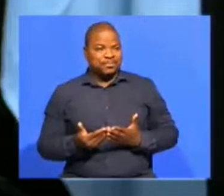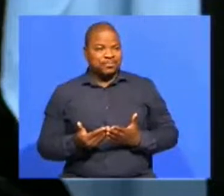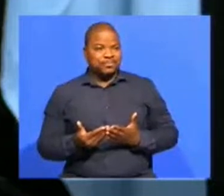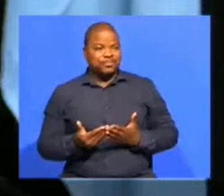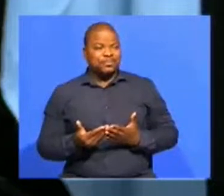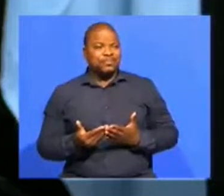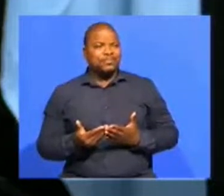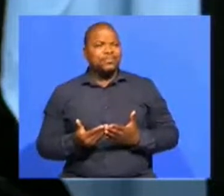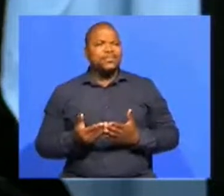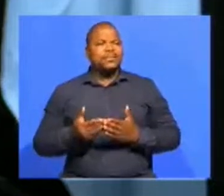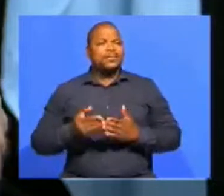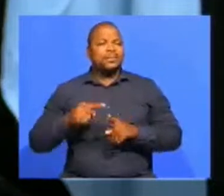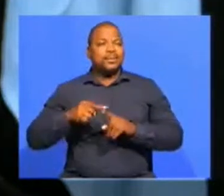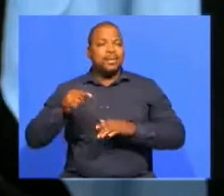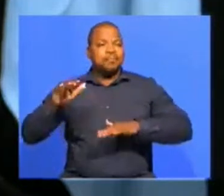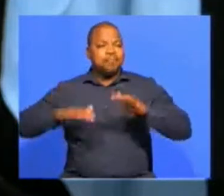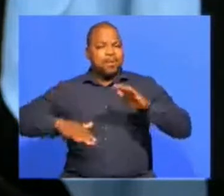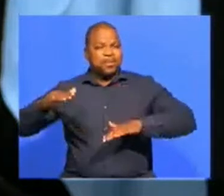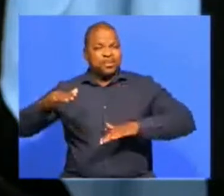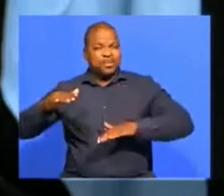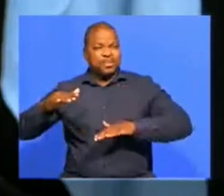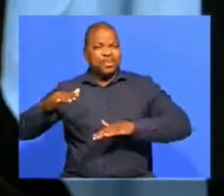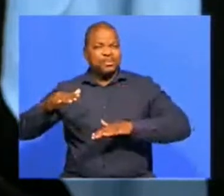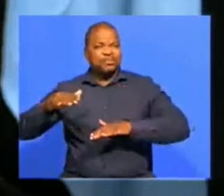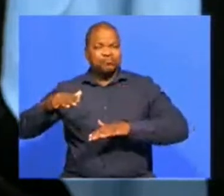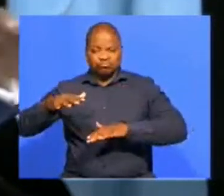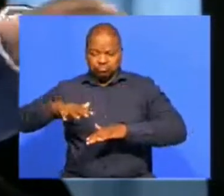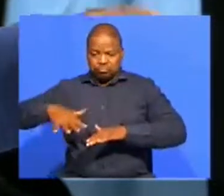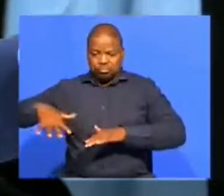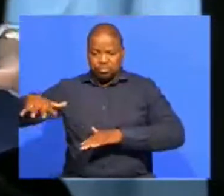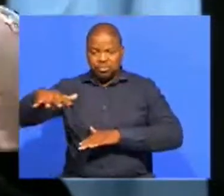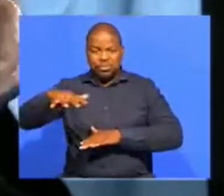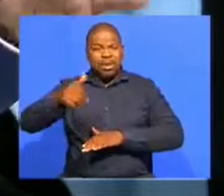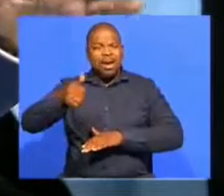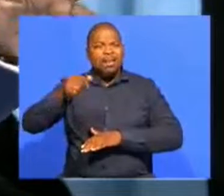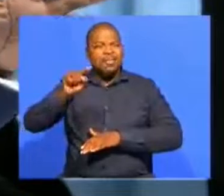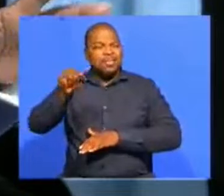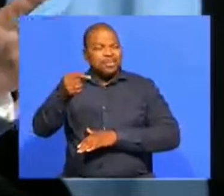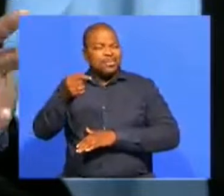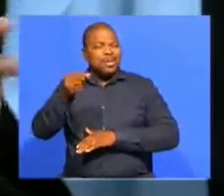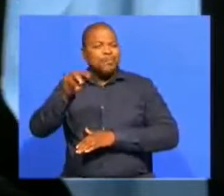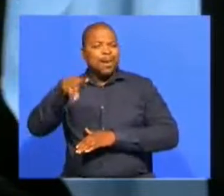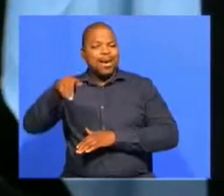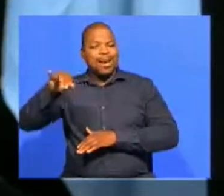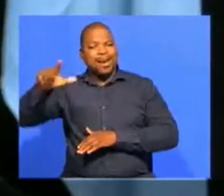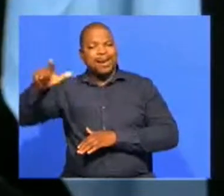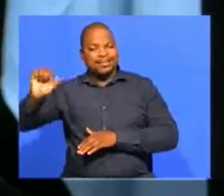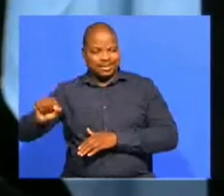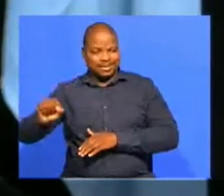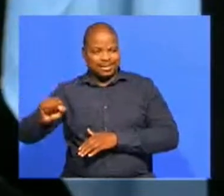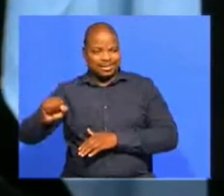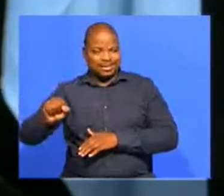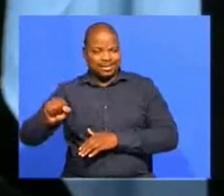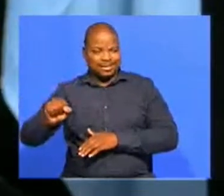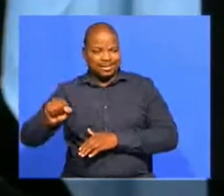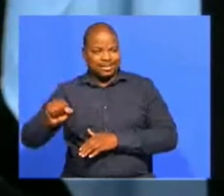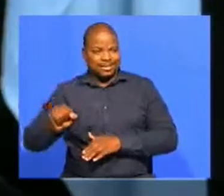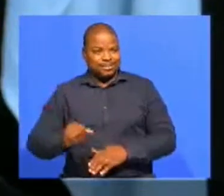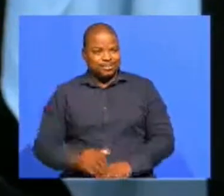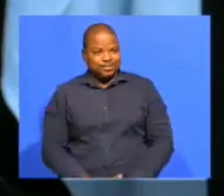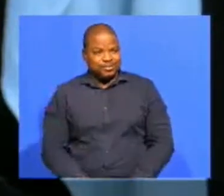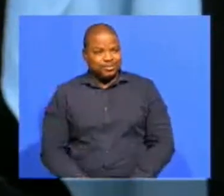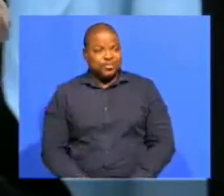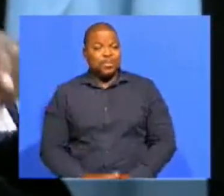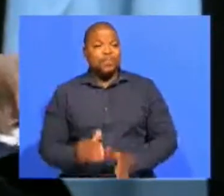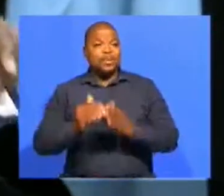I give you in the Bahamas, we have 700 islands spread over 100,000 square miles, and